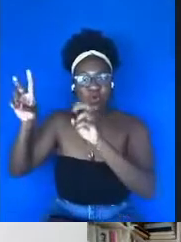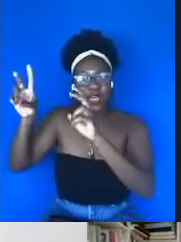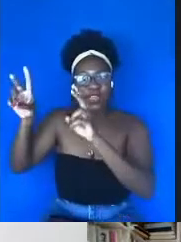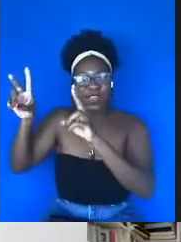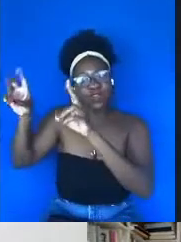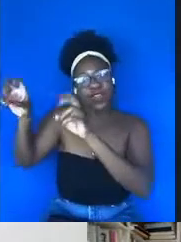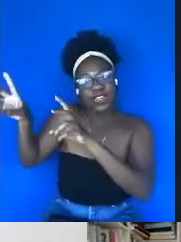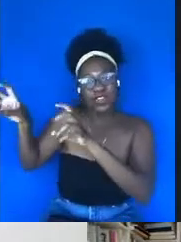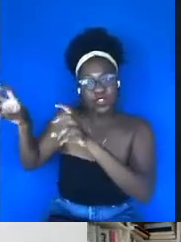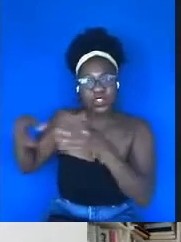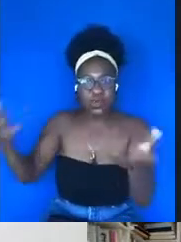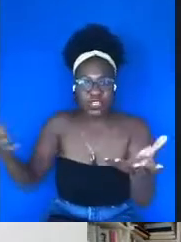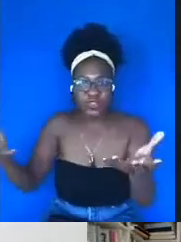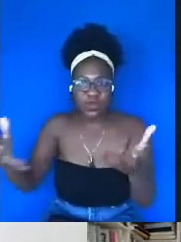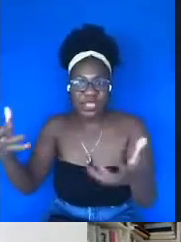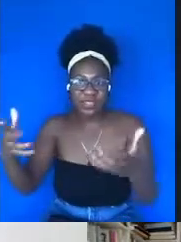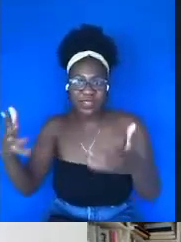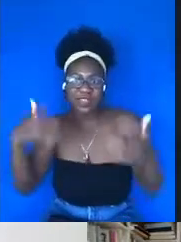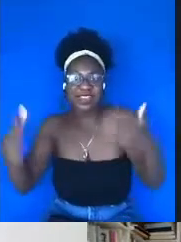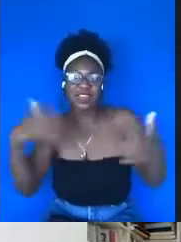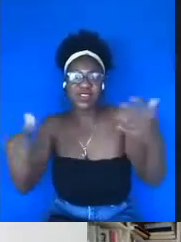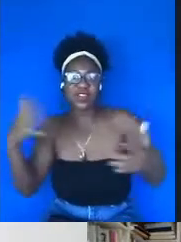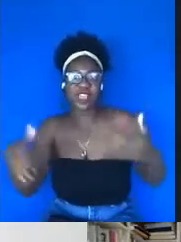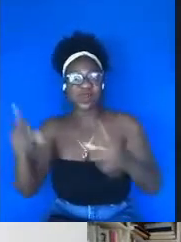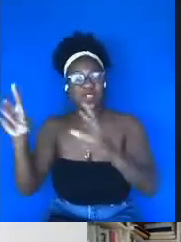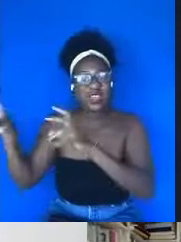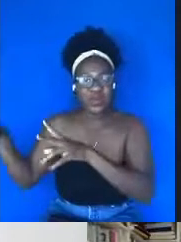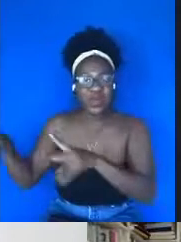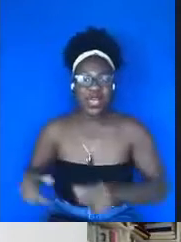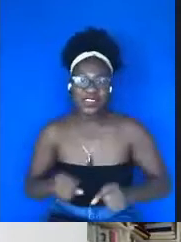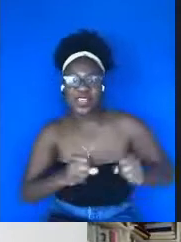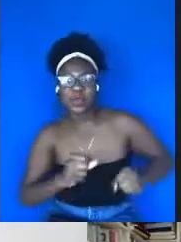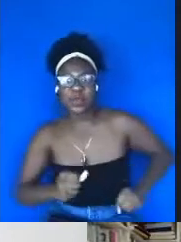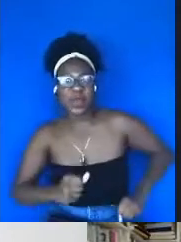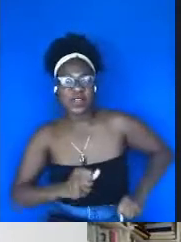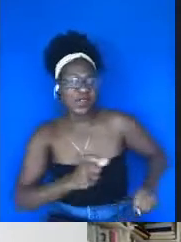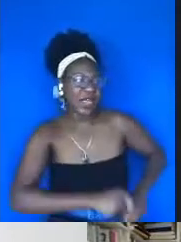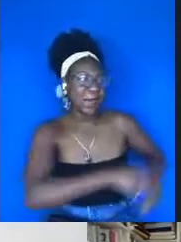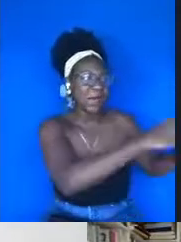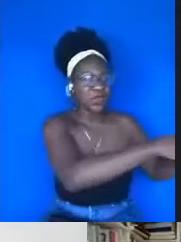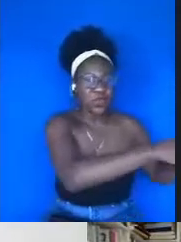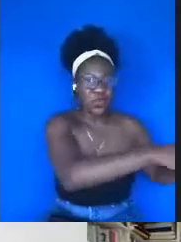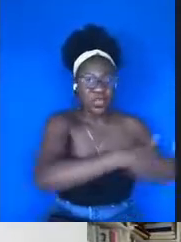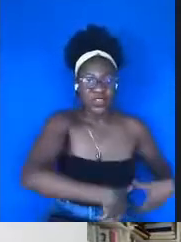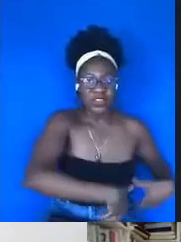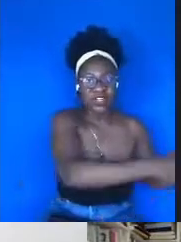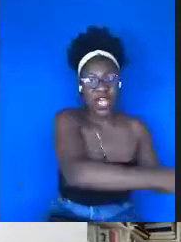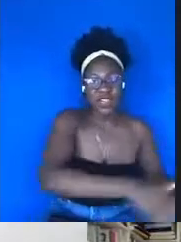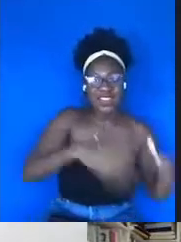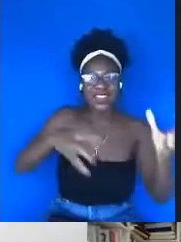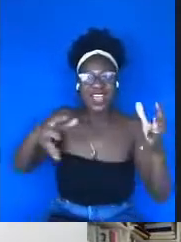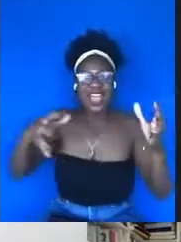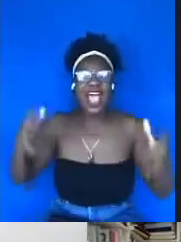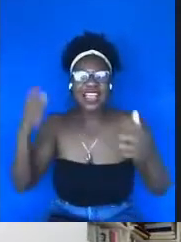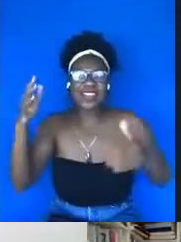quote unquote, like villains, usually the witches or like these things that are associated with evil, seeing it from the perspective of like a mother who lost her